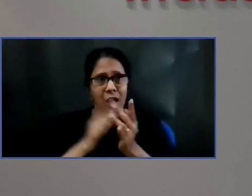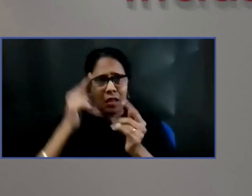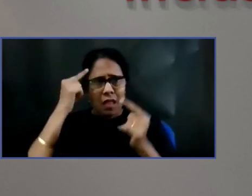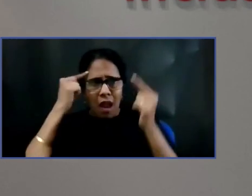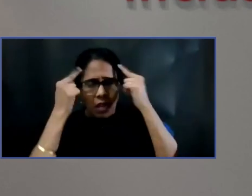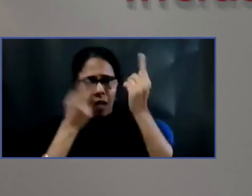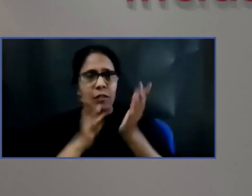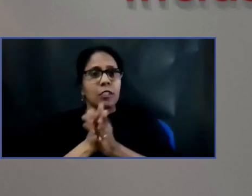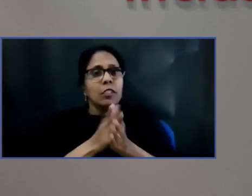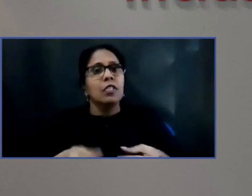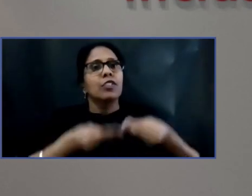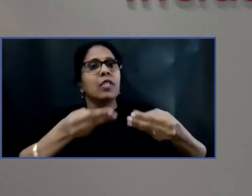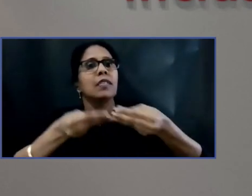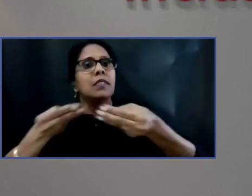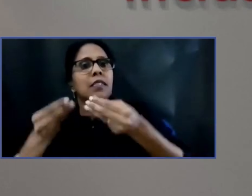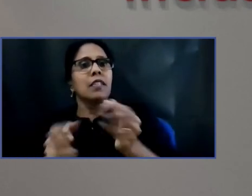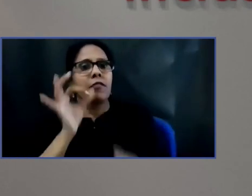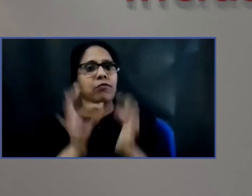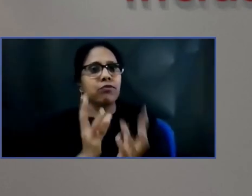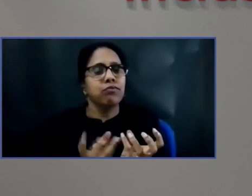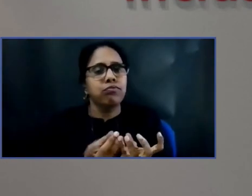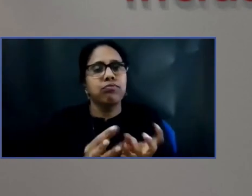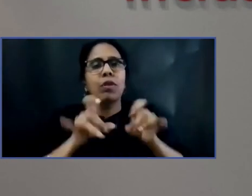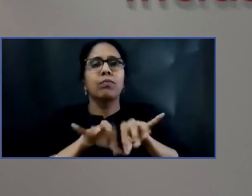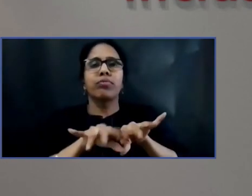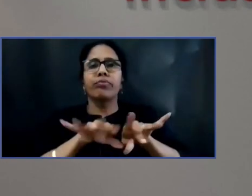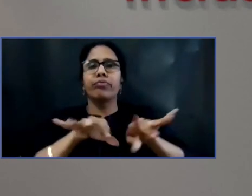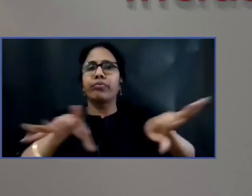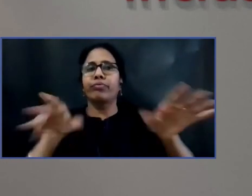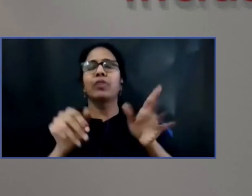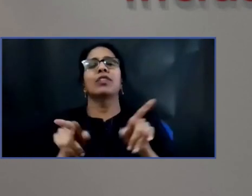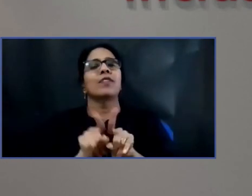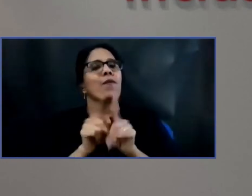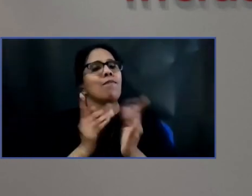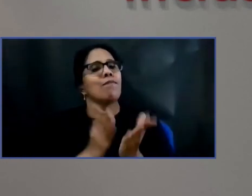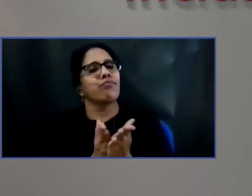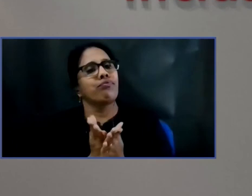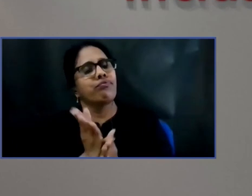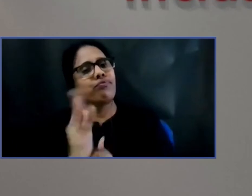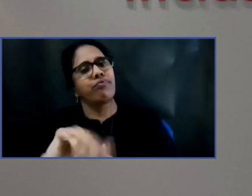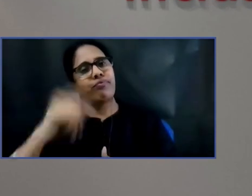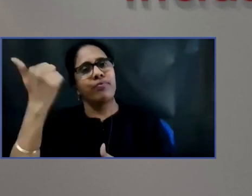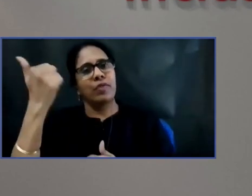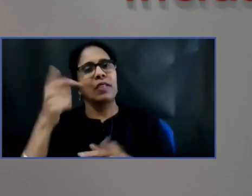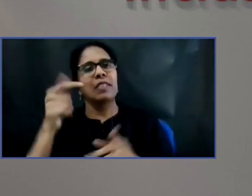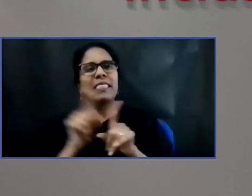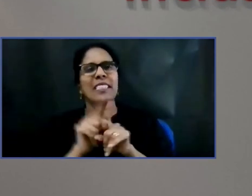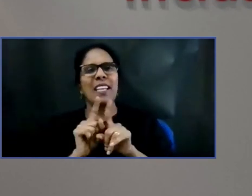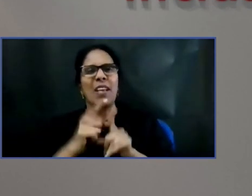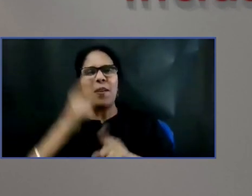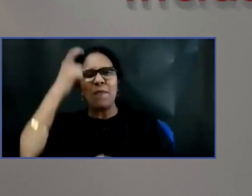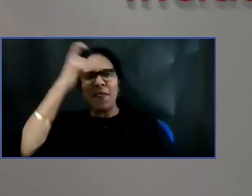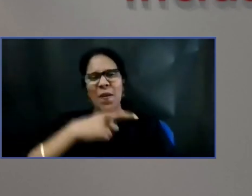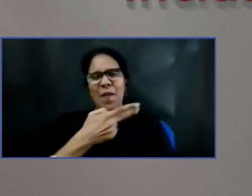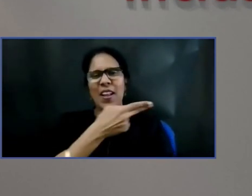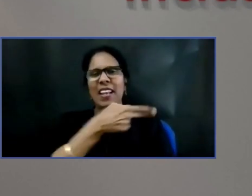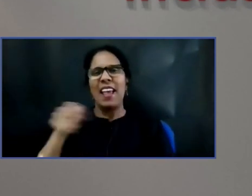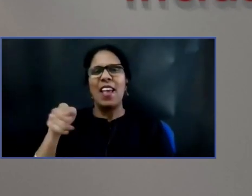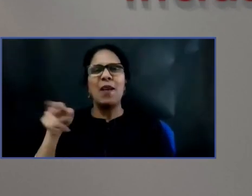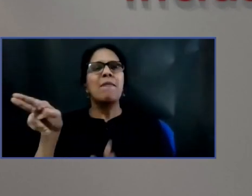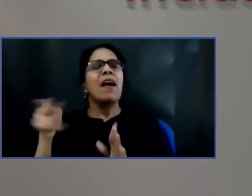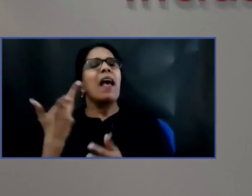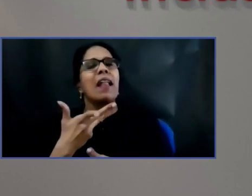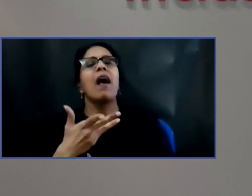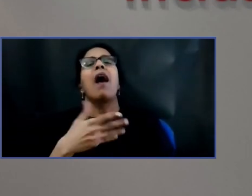passion for me, and I'm following that path. Well, I've also named myself as Crutch Trekker, a differently abled who treks